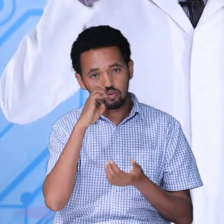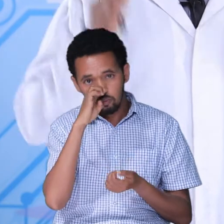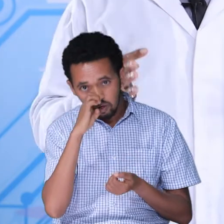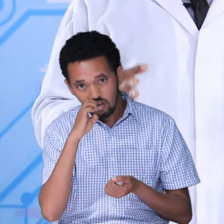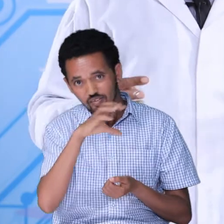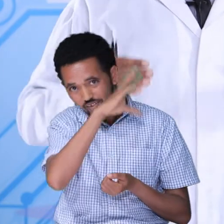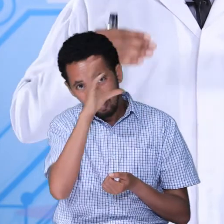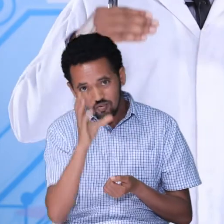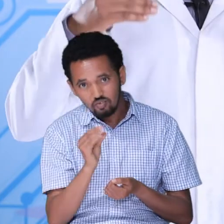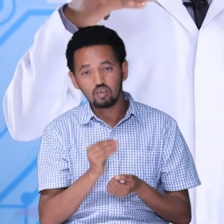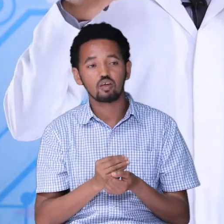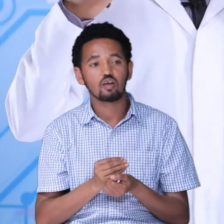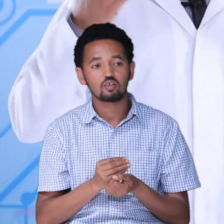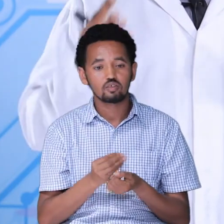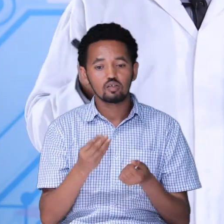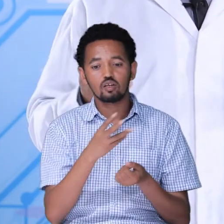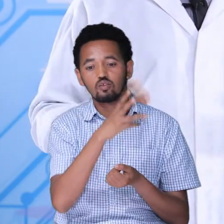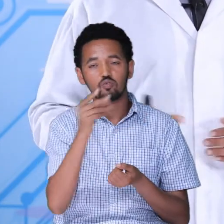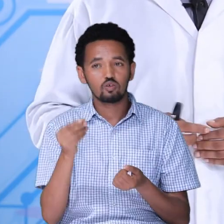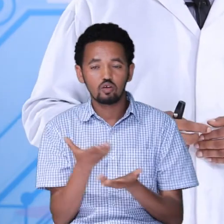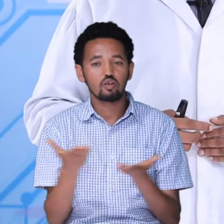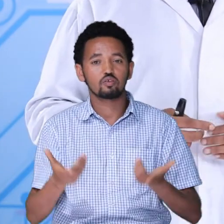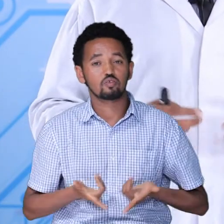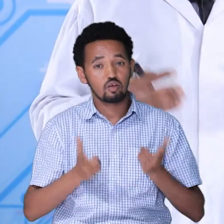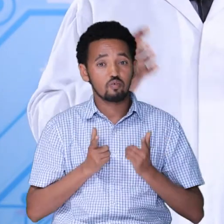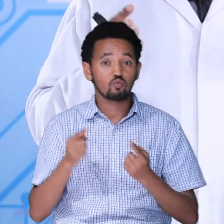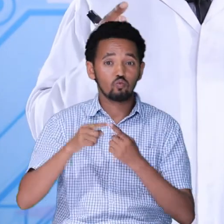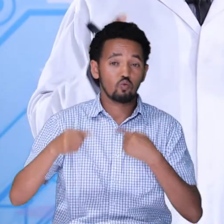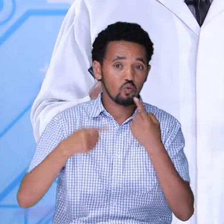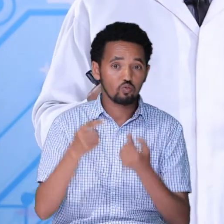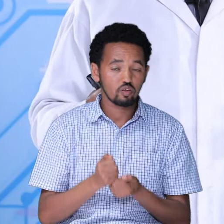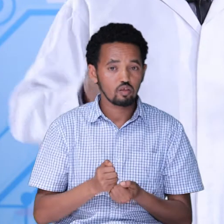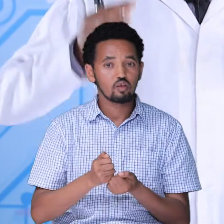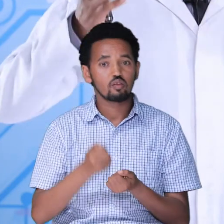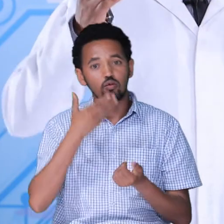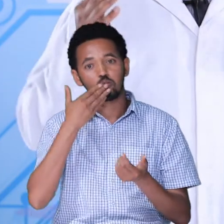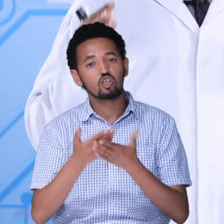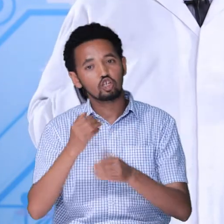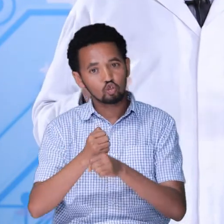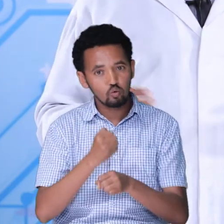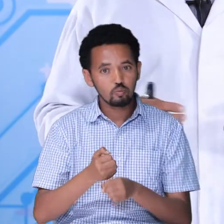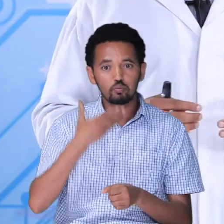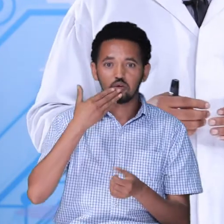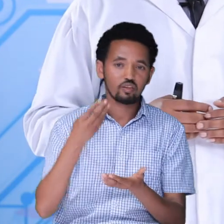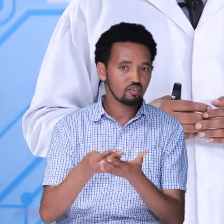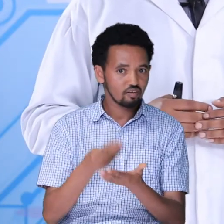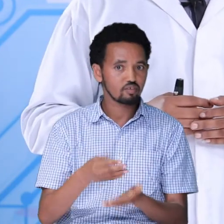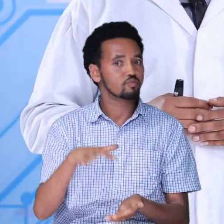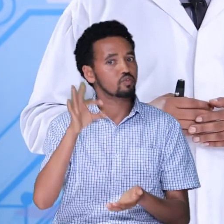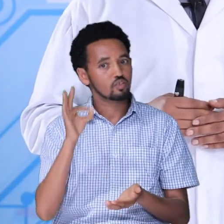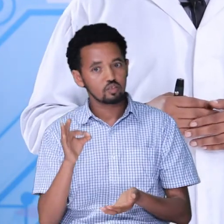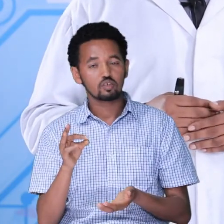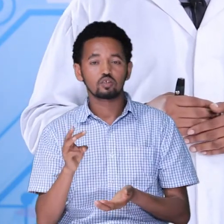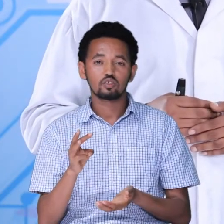educated Africans left their own country to get a better job and a better salary in the Western